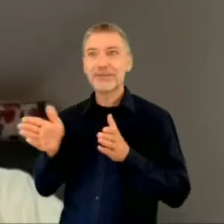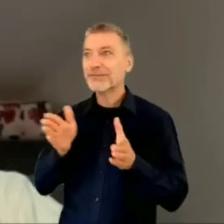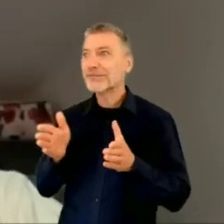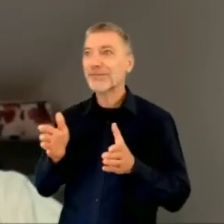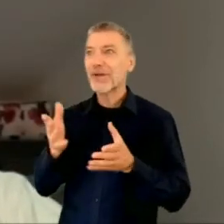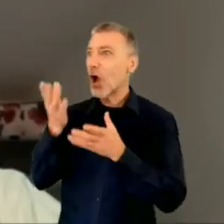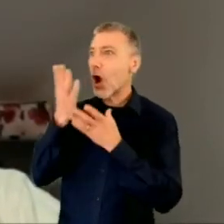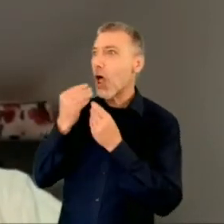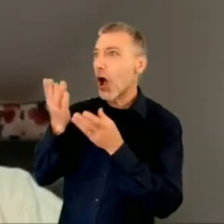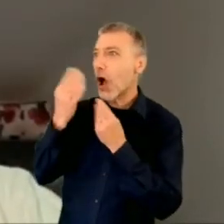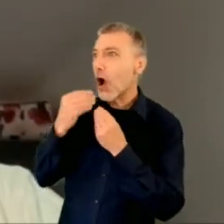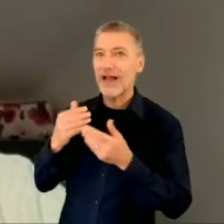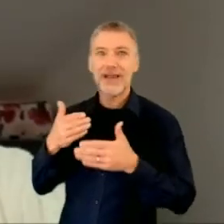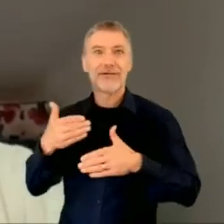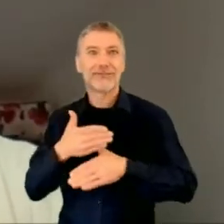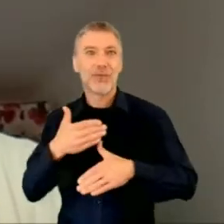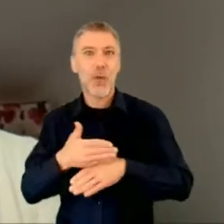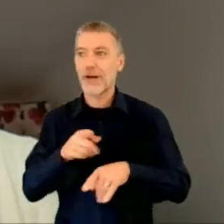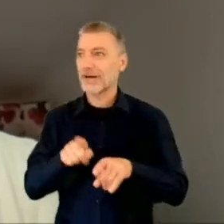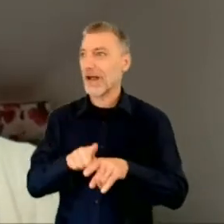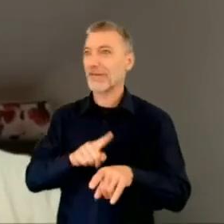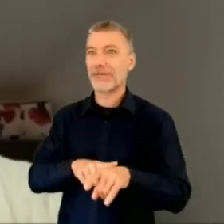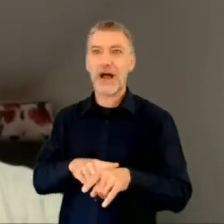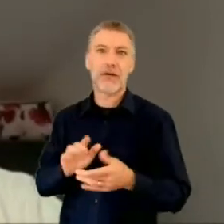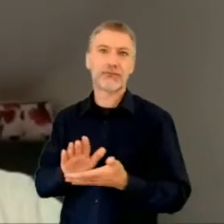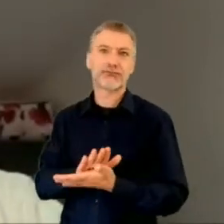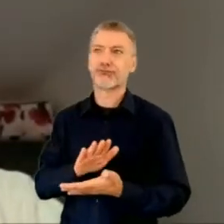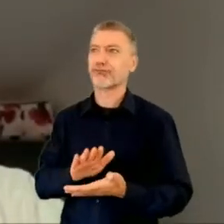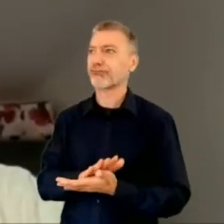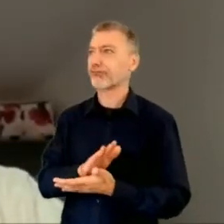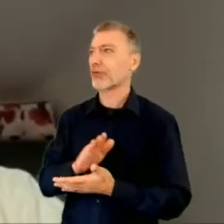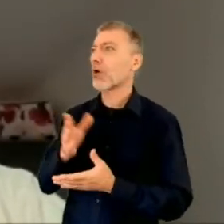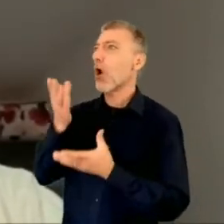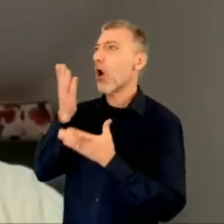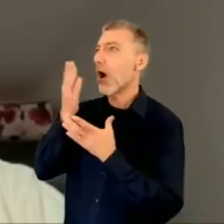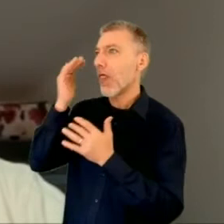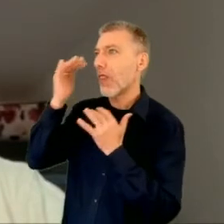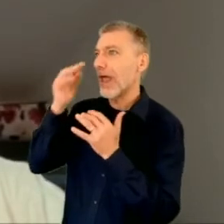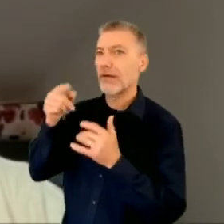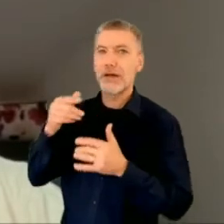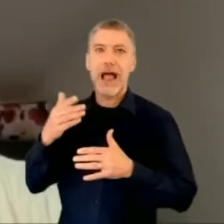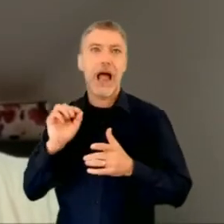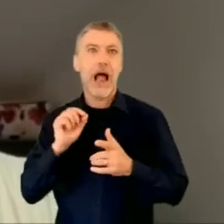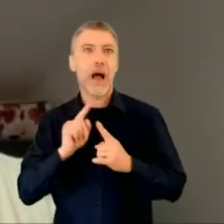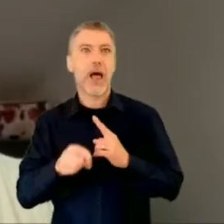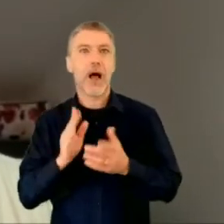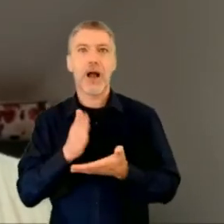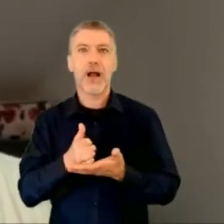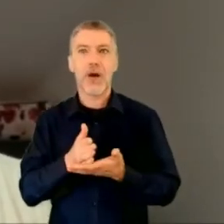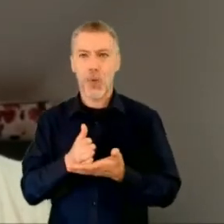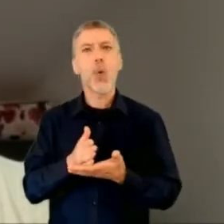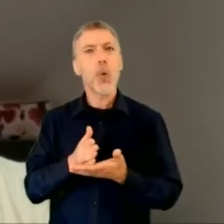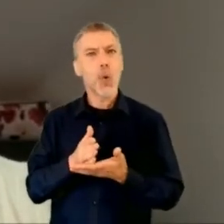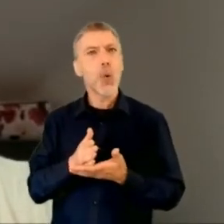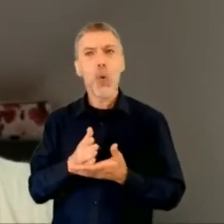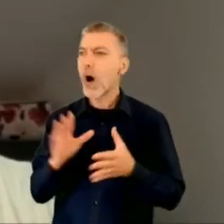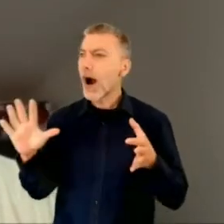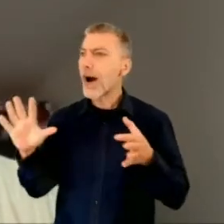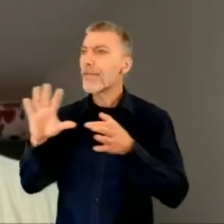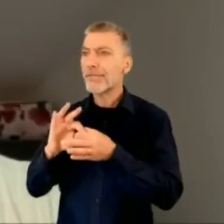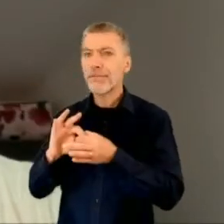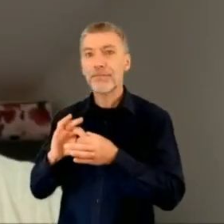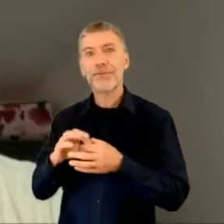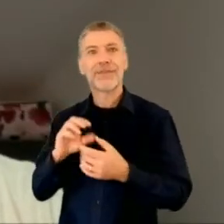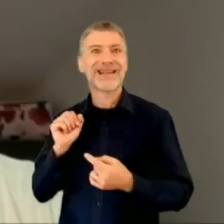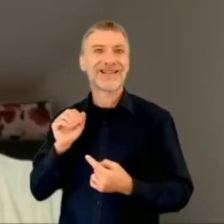apply it actually is really helpful for my learning. The most exciting part of my job, I'd say, is probably creating and changing